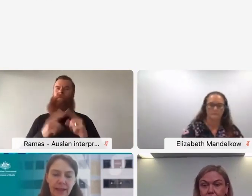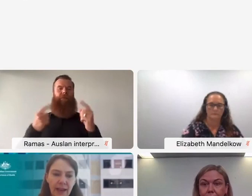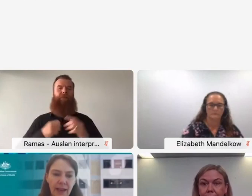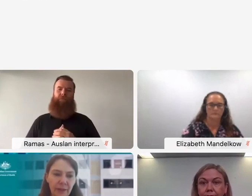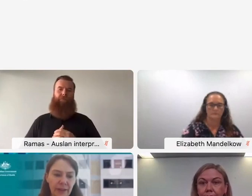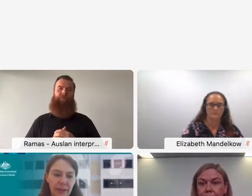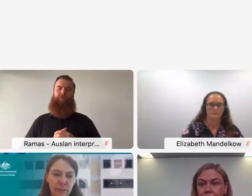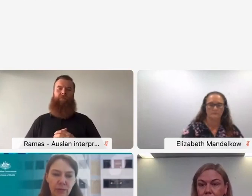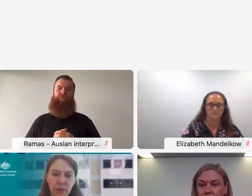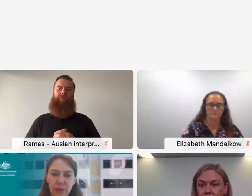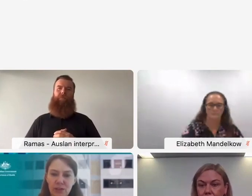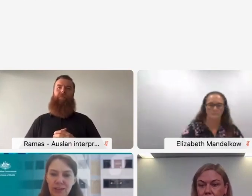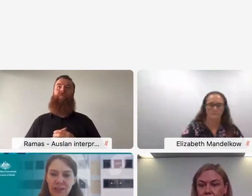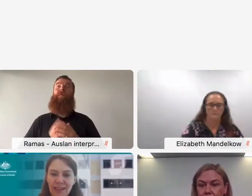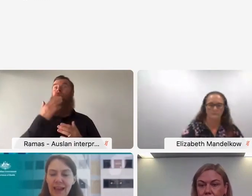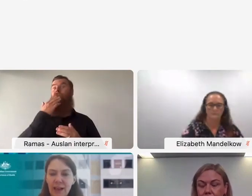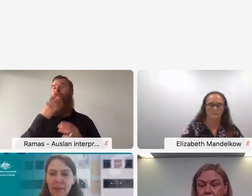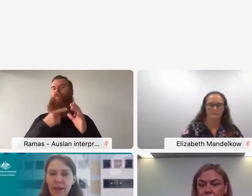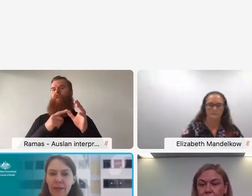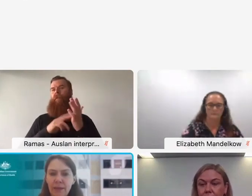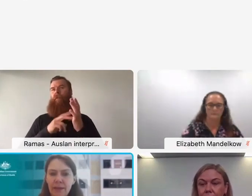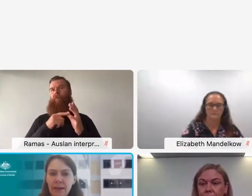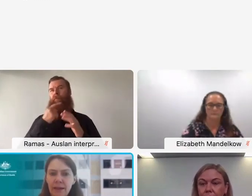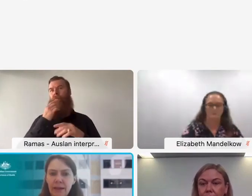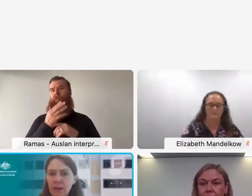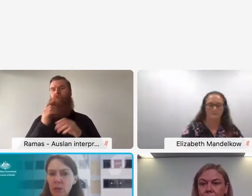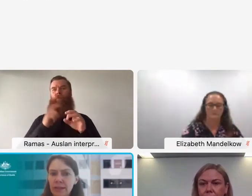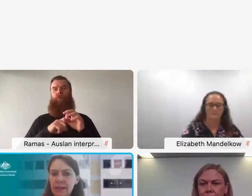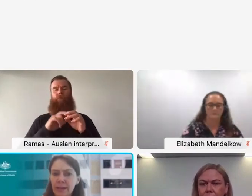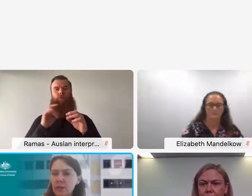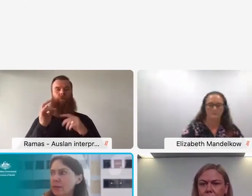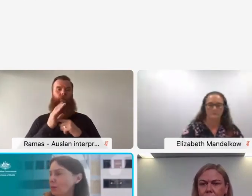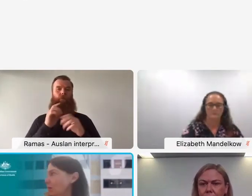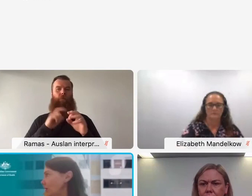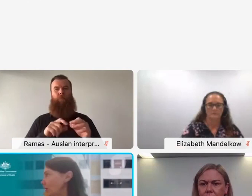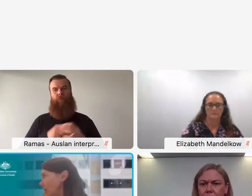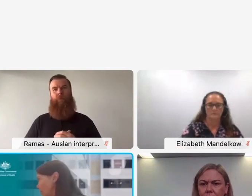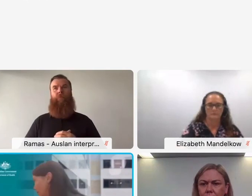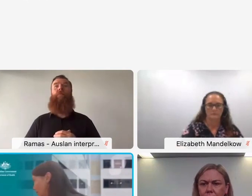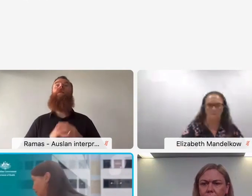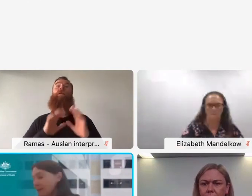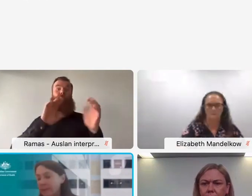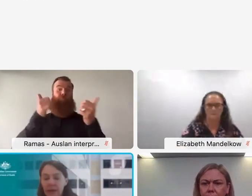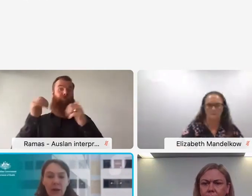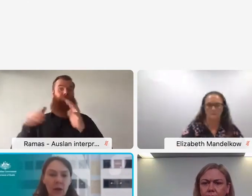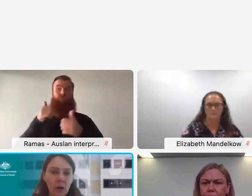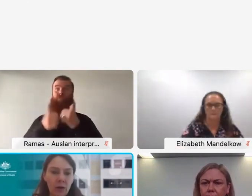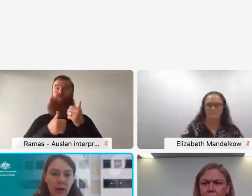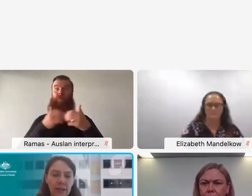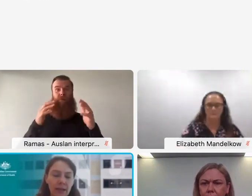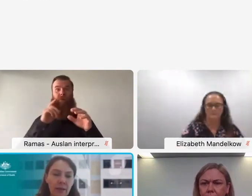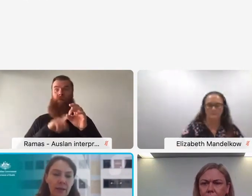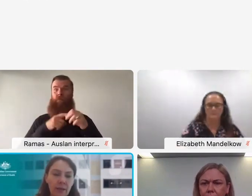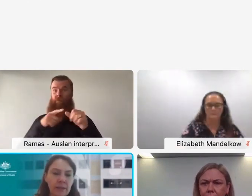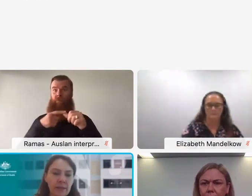Thanks, Anna, and a very important question. I think we're done with all the questions. Yep. All